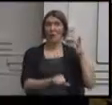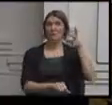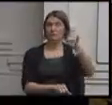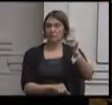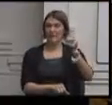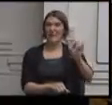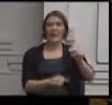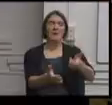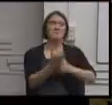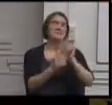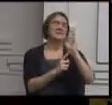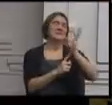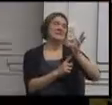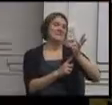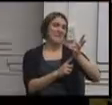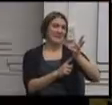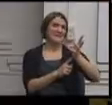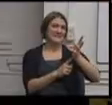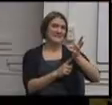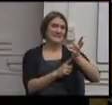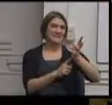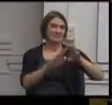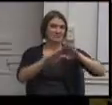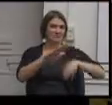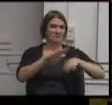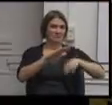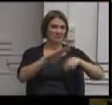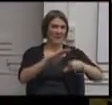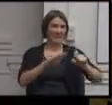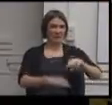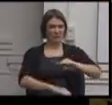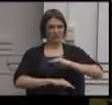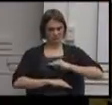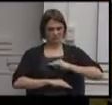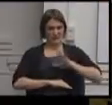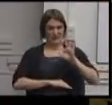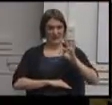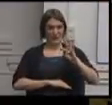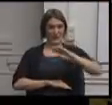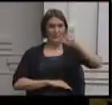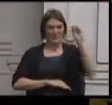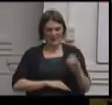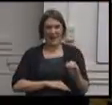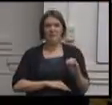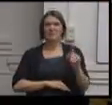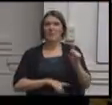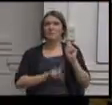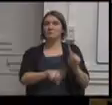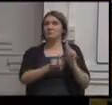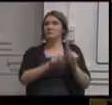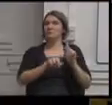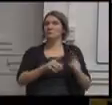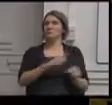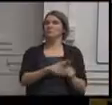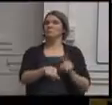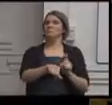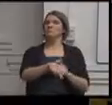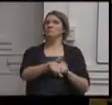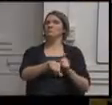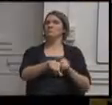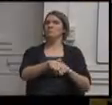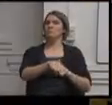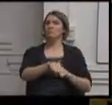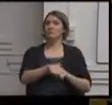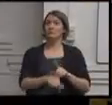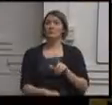It says that standard needs to be met 94% in 94% of the response area. If